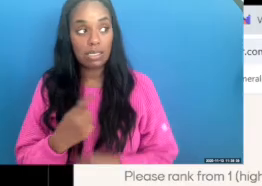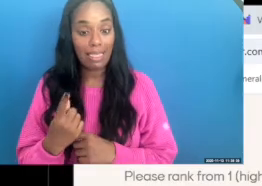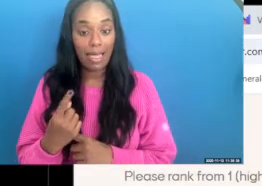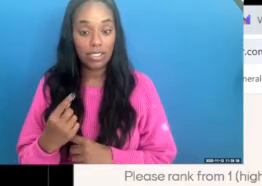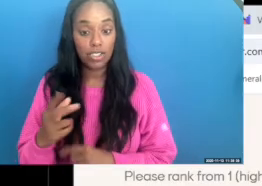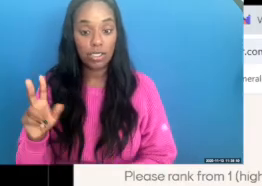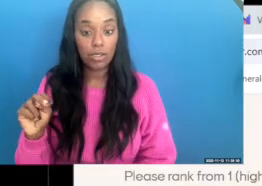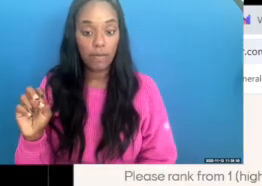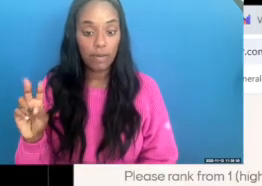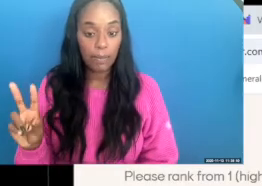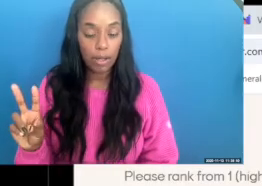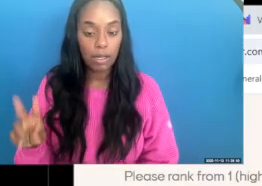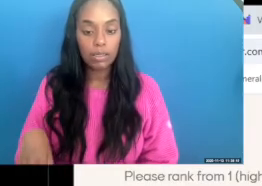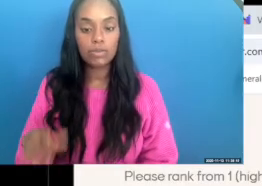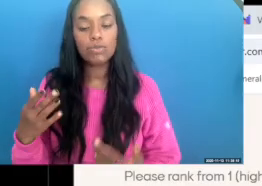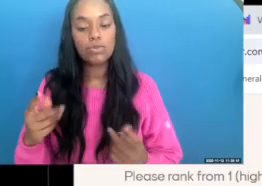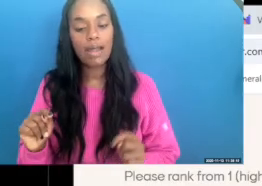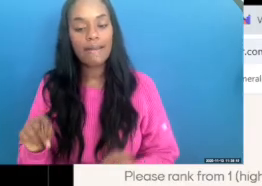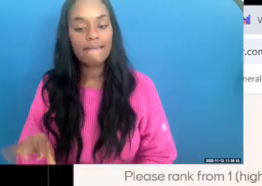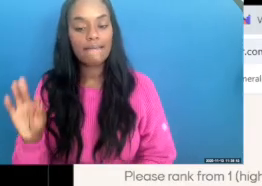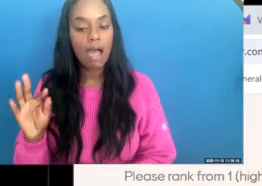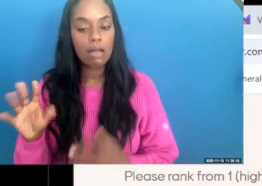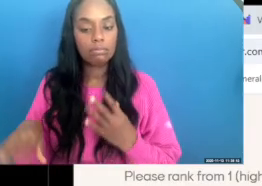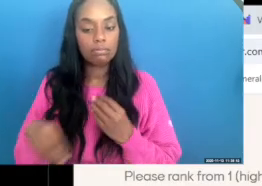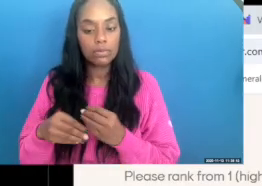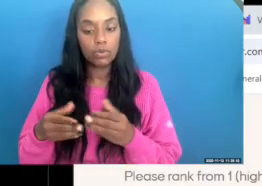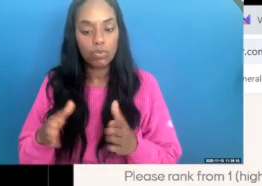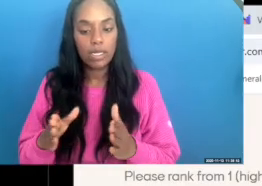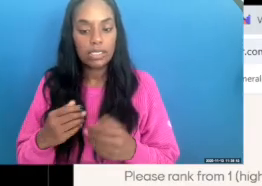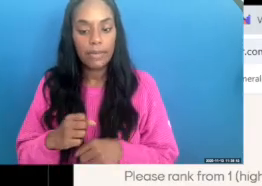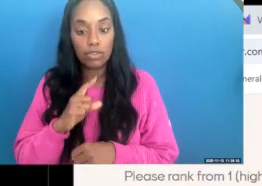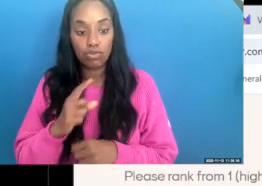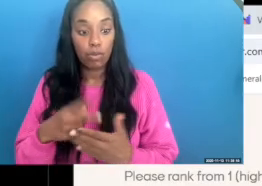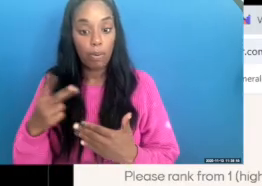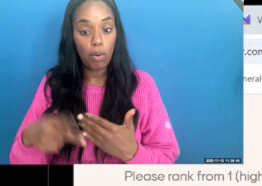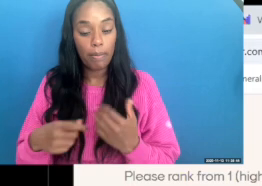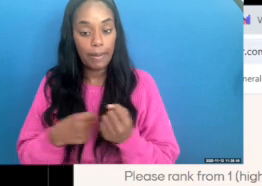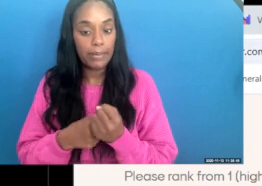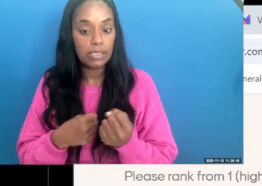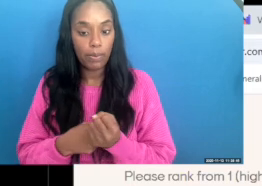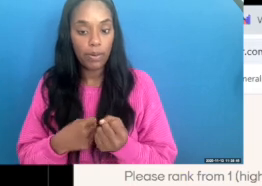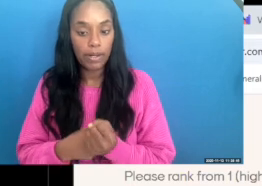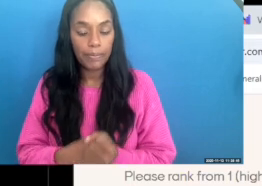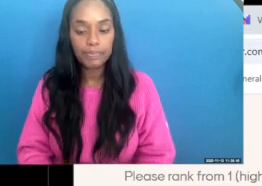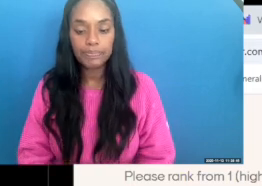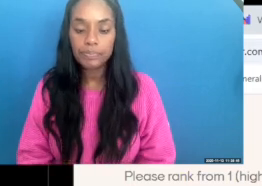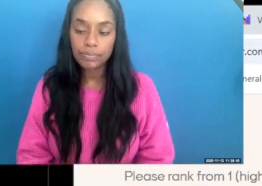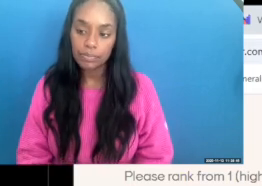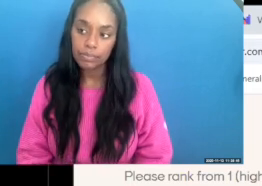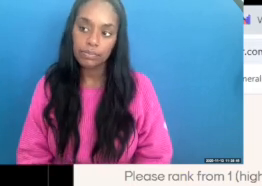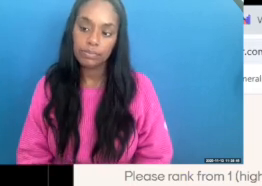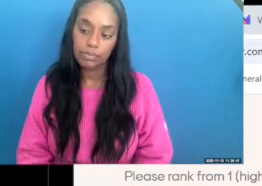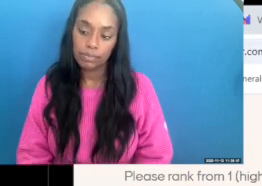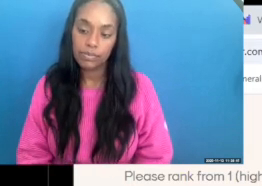so the board directed us to, let me think, last November, to try to